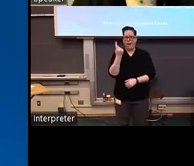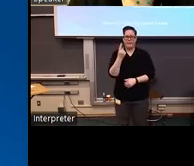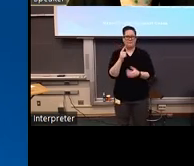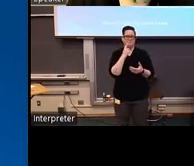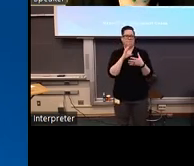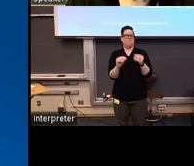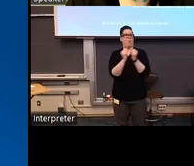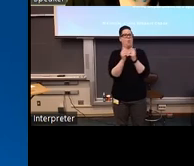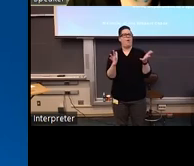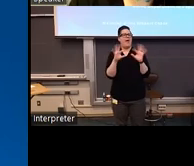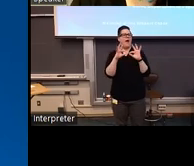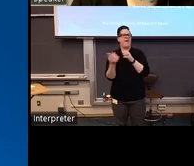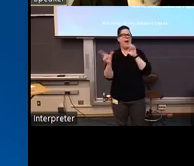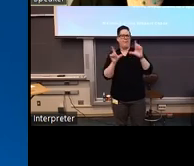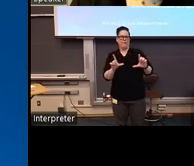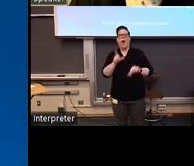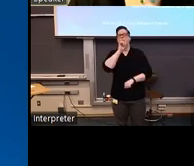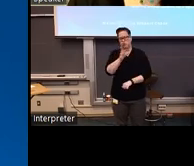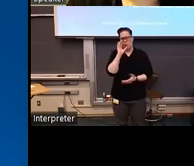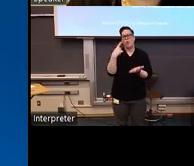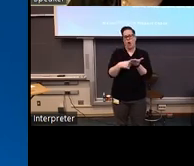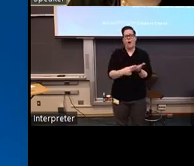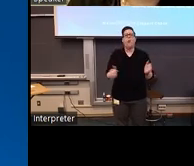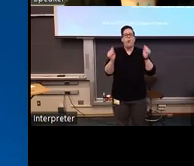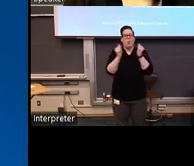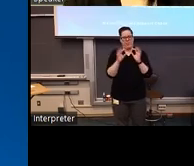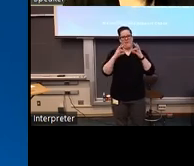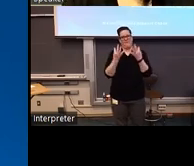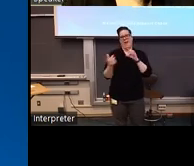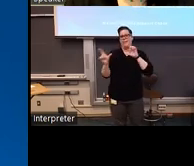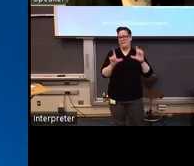without a family frame, but I'm sure it'll be talking about with a family frame.